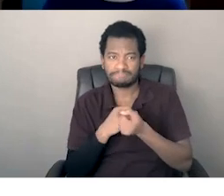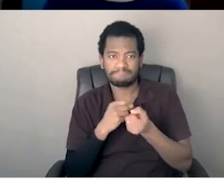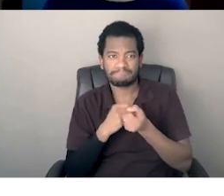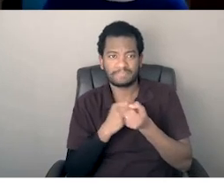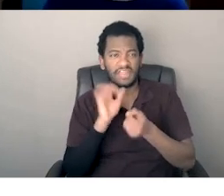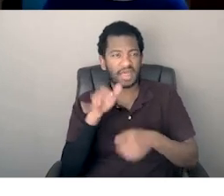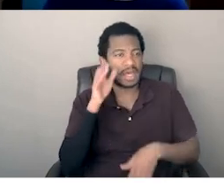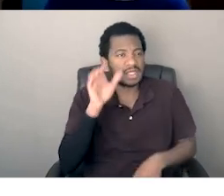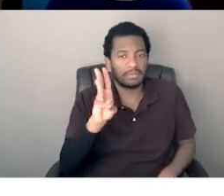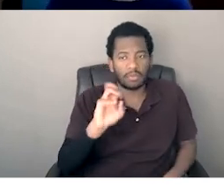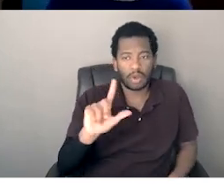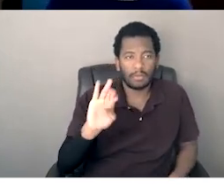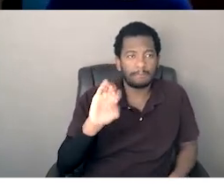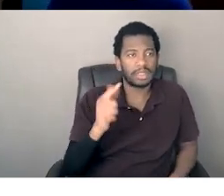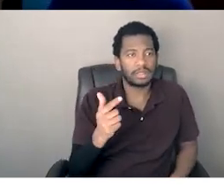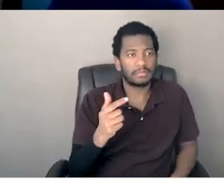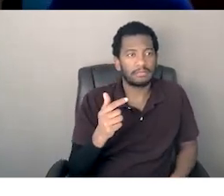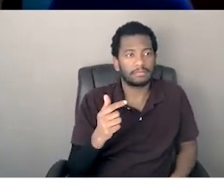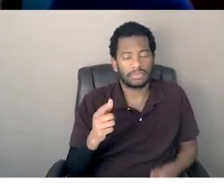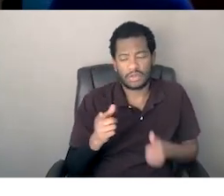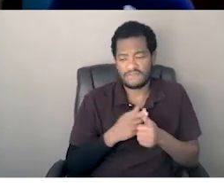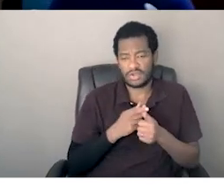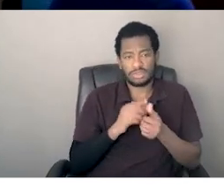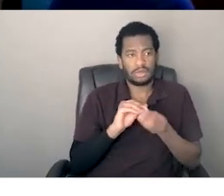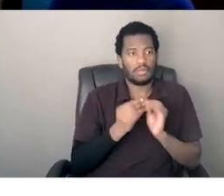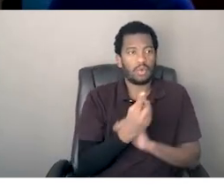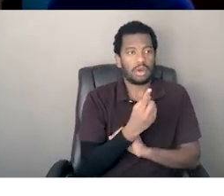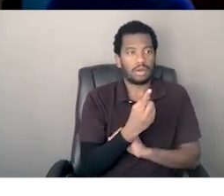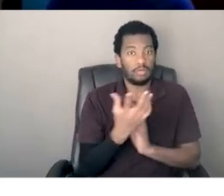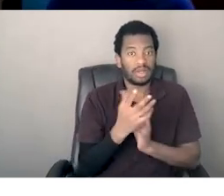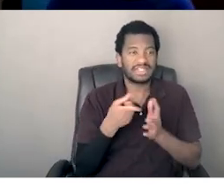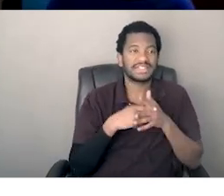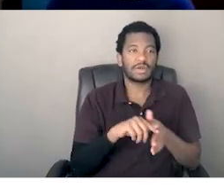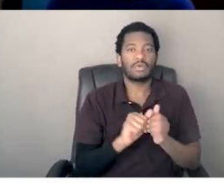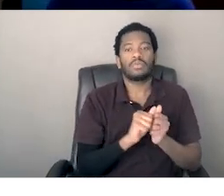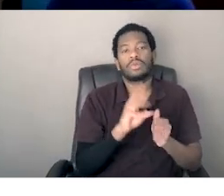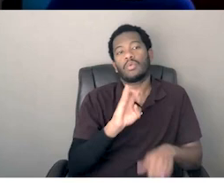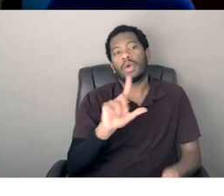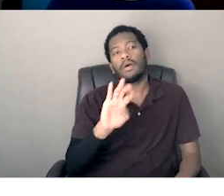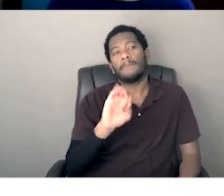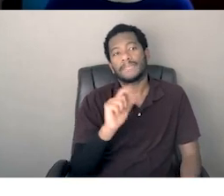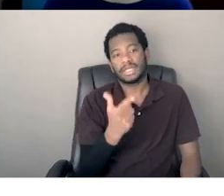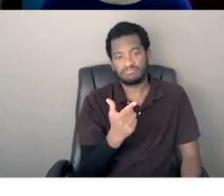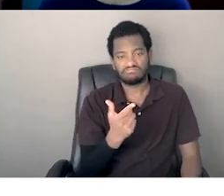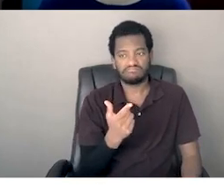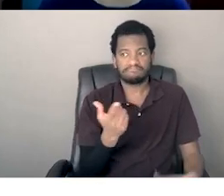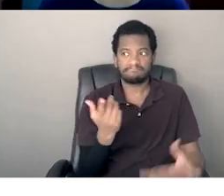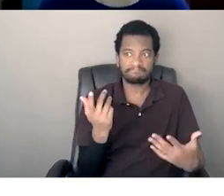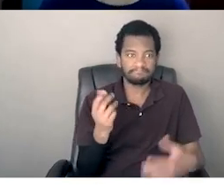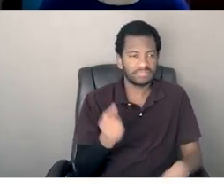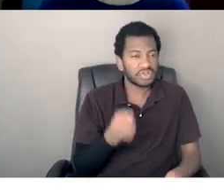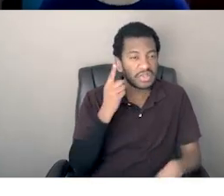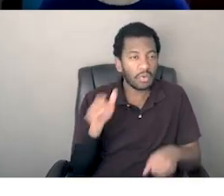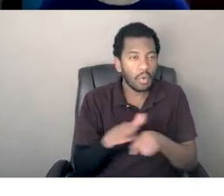principle is start with well-being. I think about this as seeing the full picture, understanding the whole person. And when we do